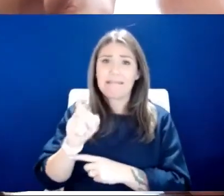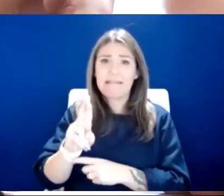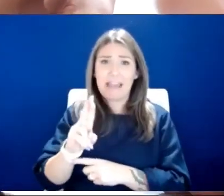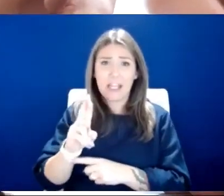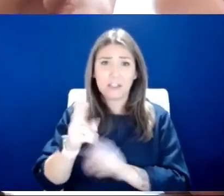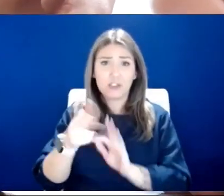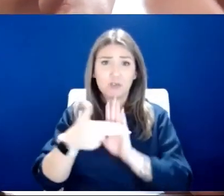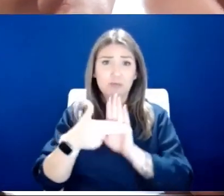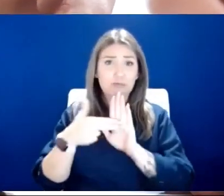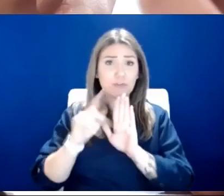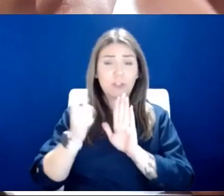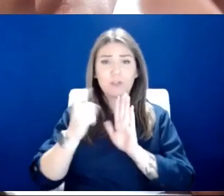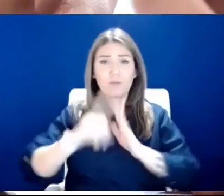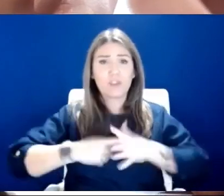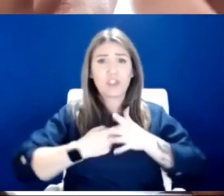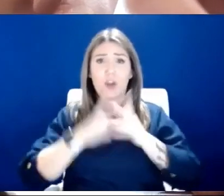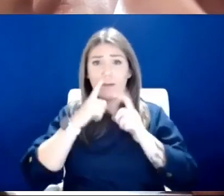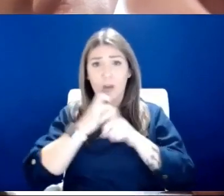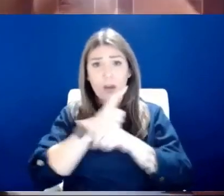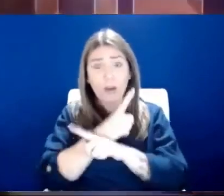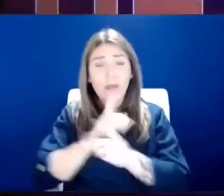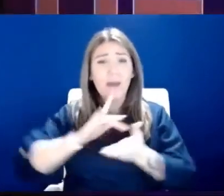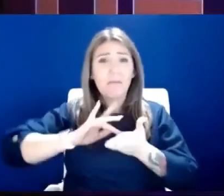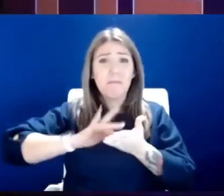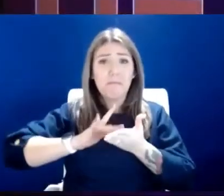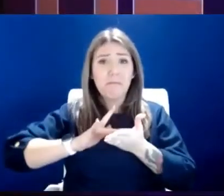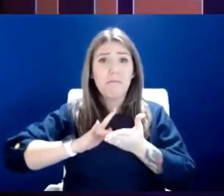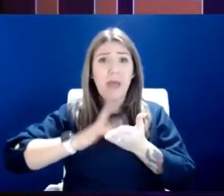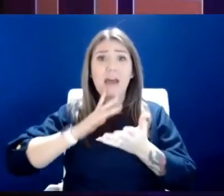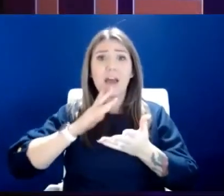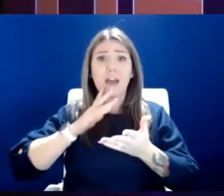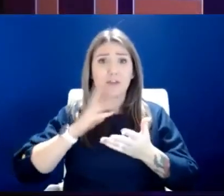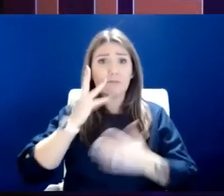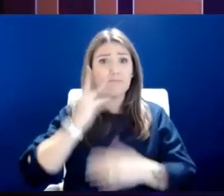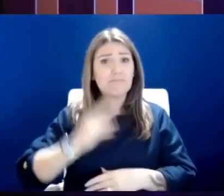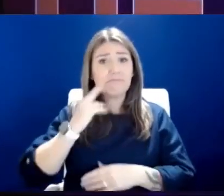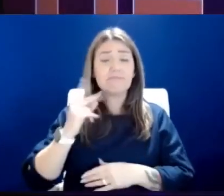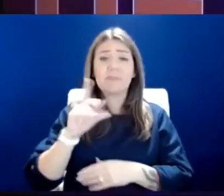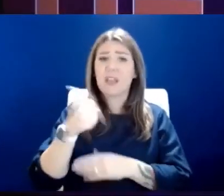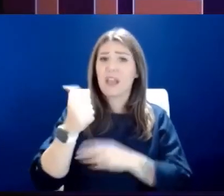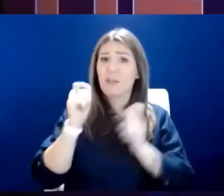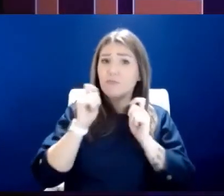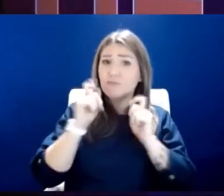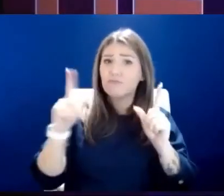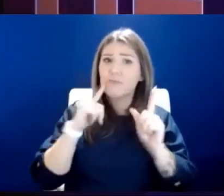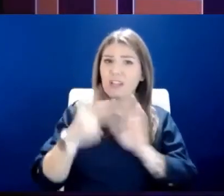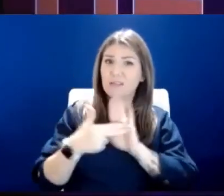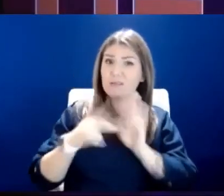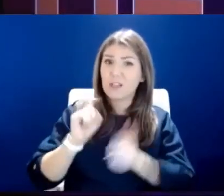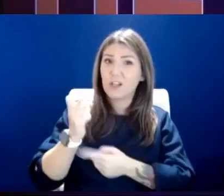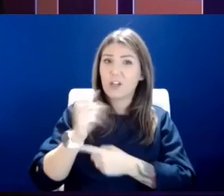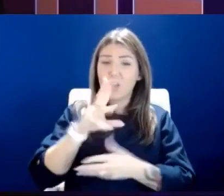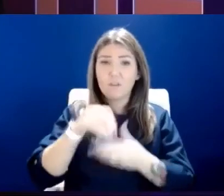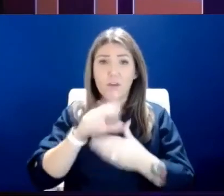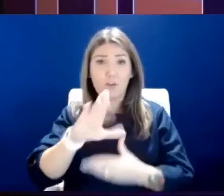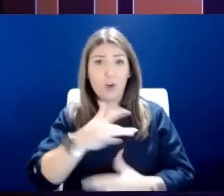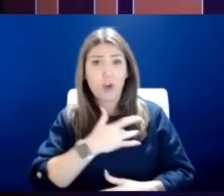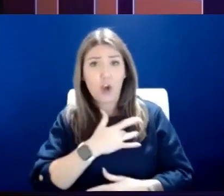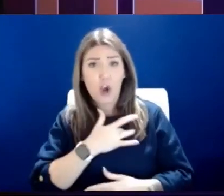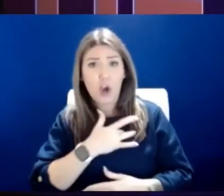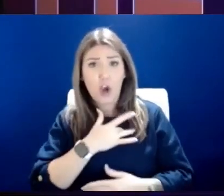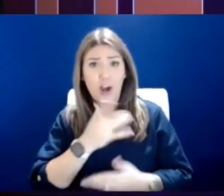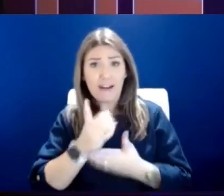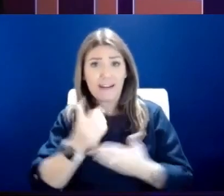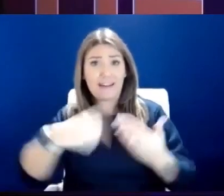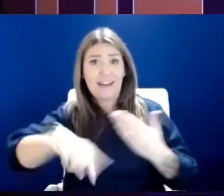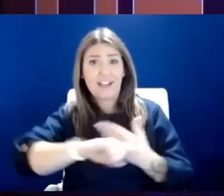her complicated medical journey. We're going to tell you about the other surprise diagnosis she got involving her heart next week on All